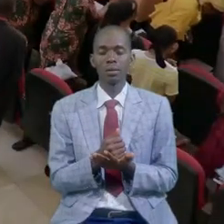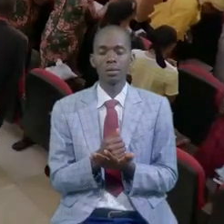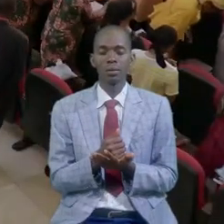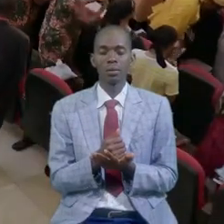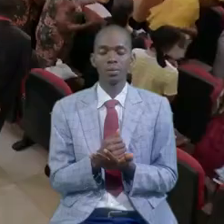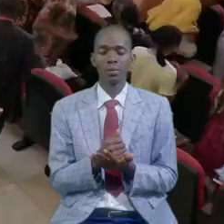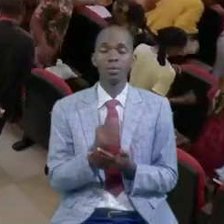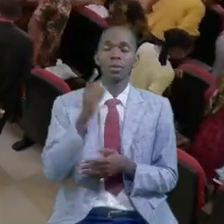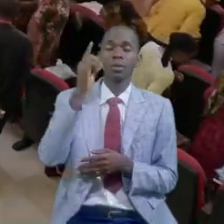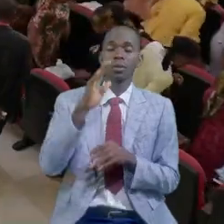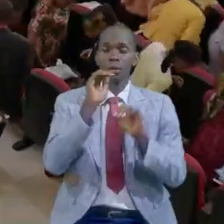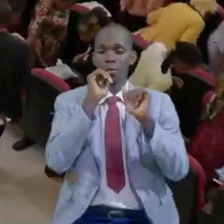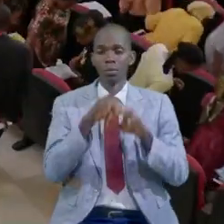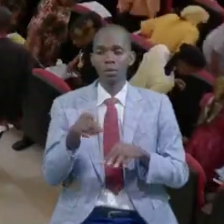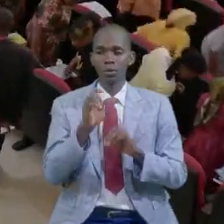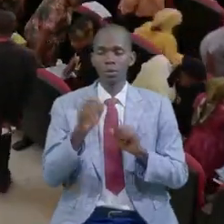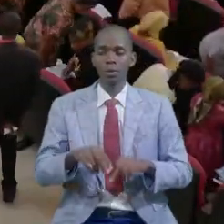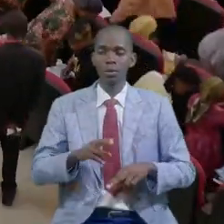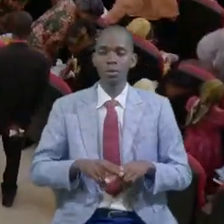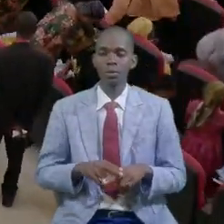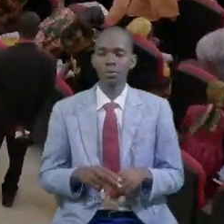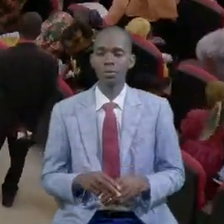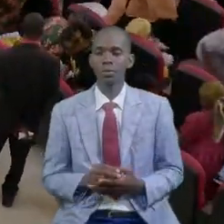God bless you. You can be seated.